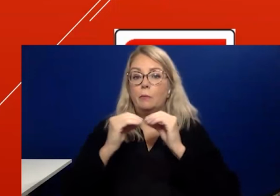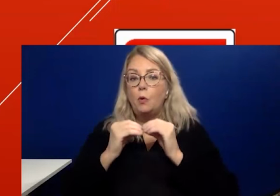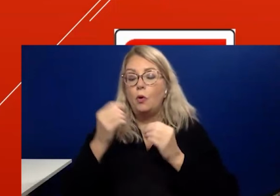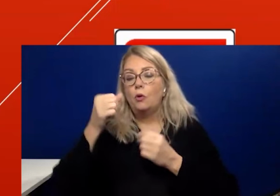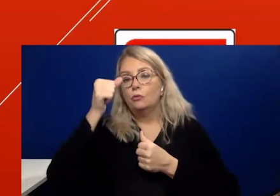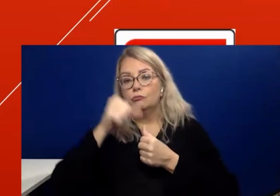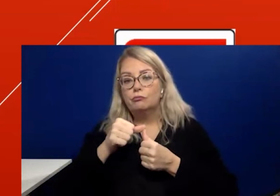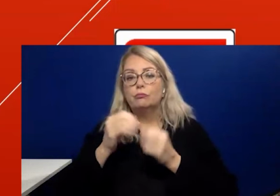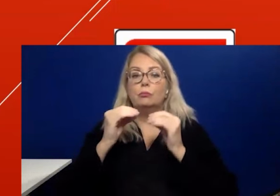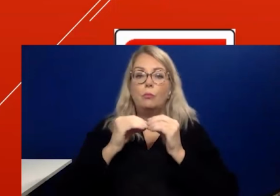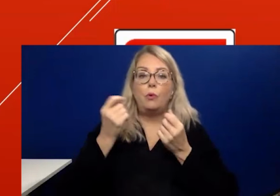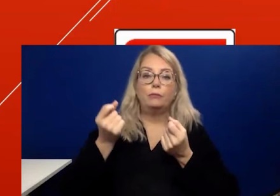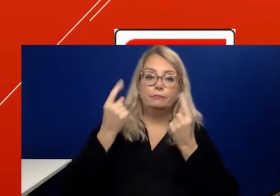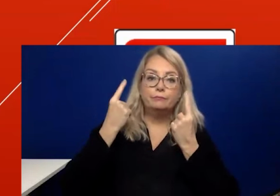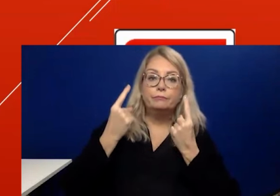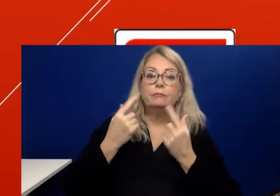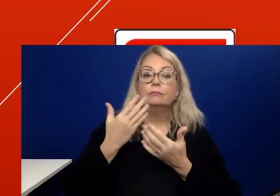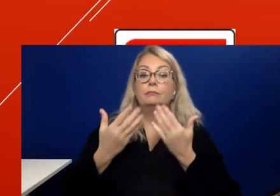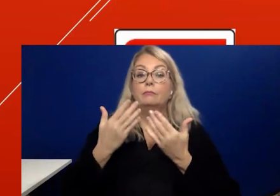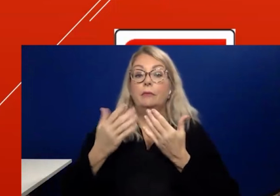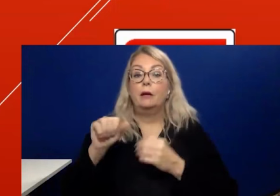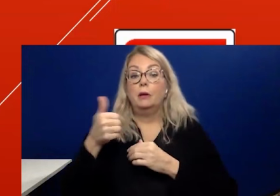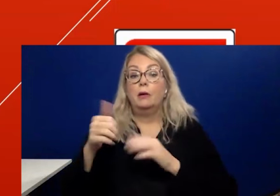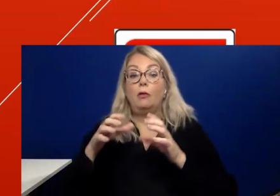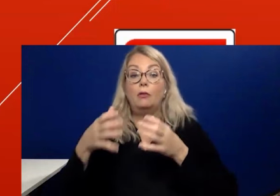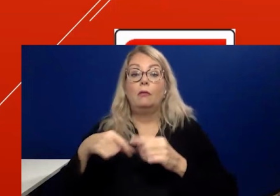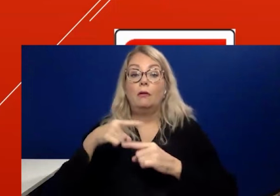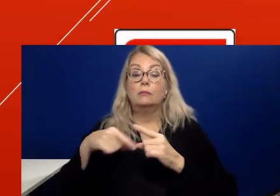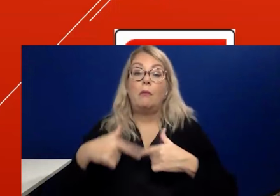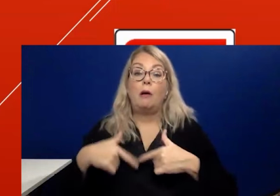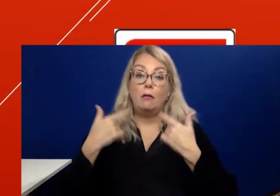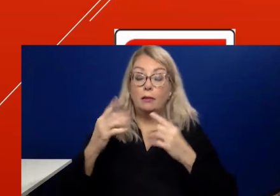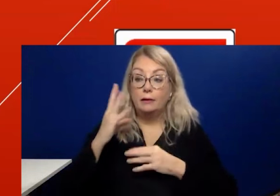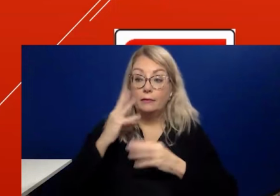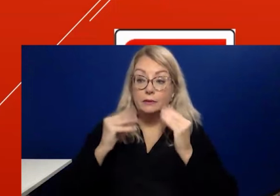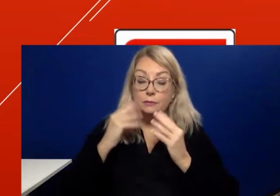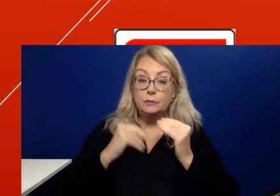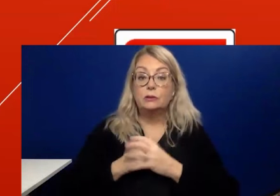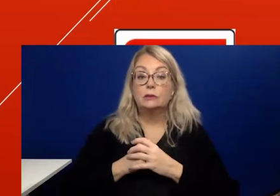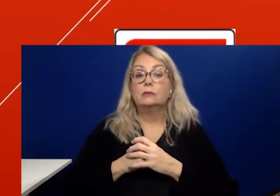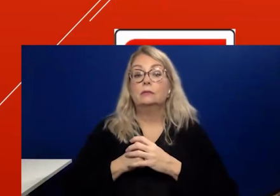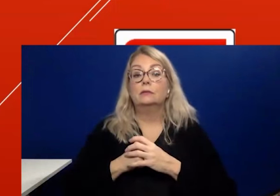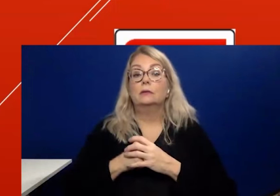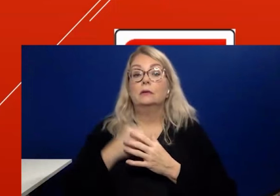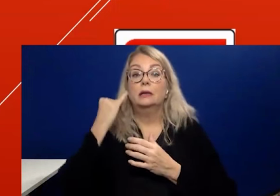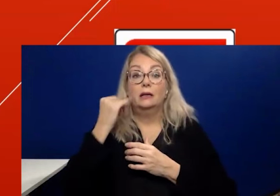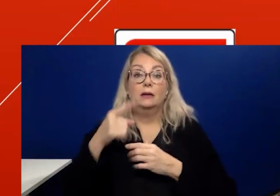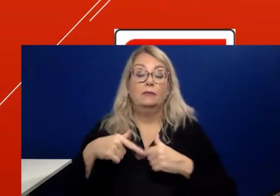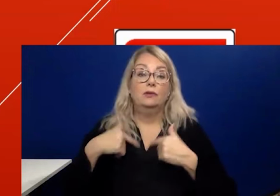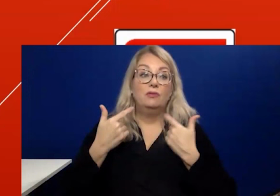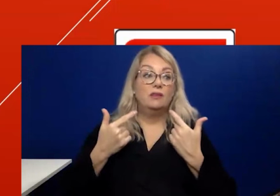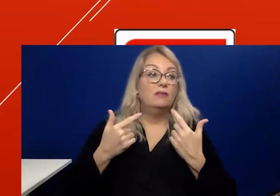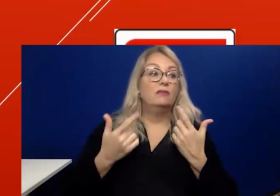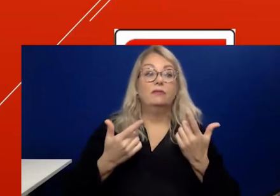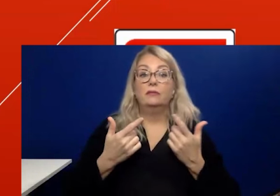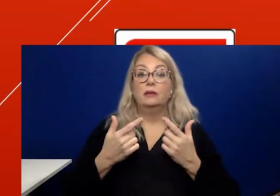Other classes, maybe it's about life experience, right? You know, what we're talking about there is like, if you've lived life and you've had to balance a